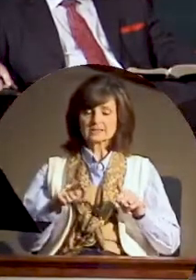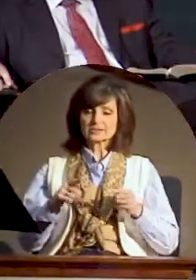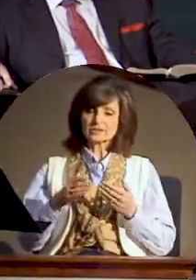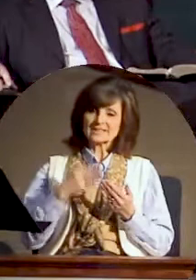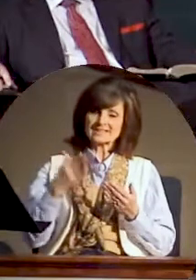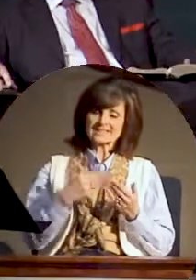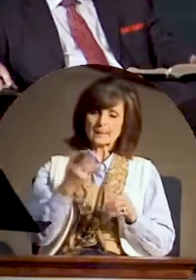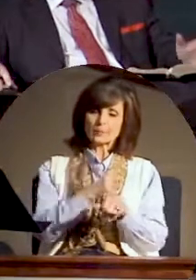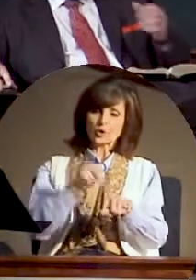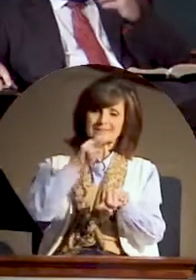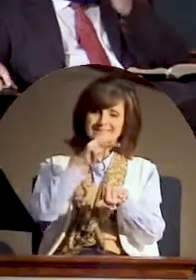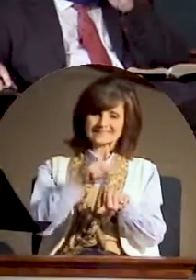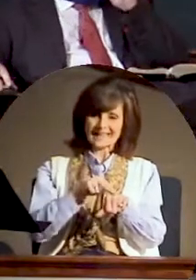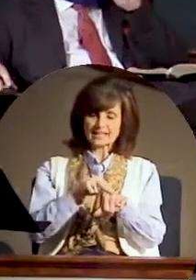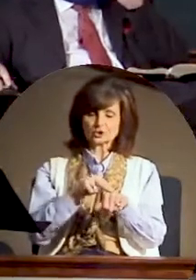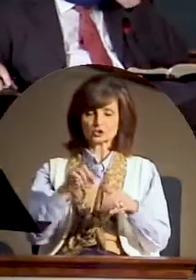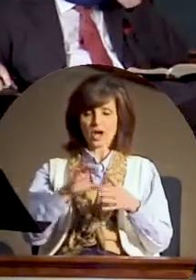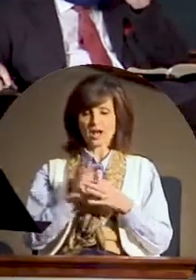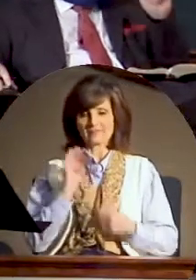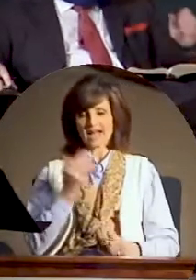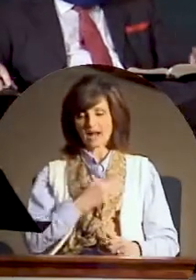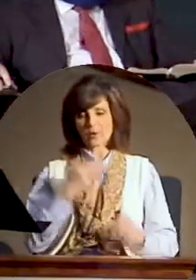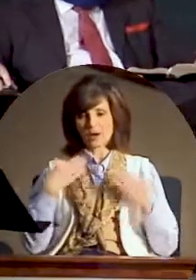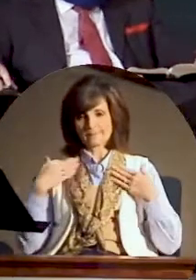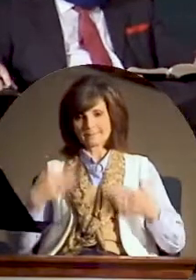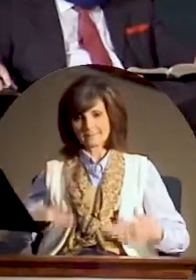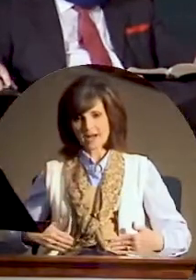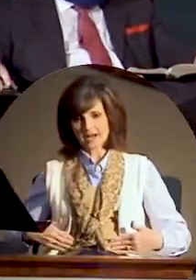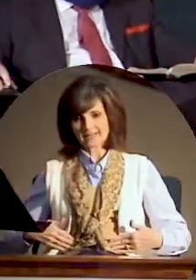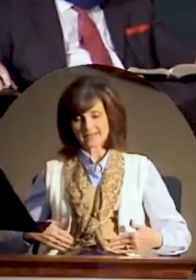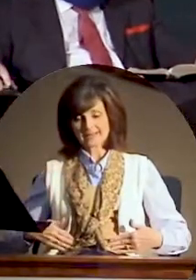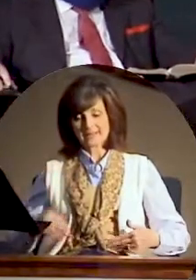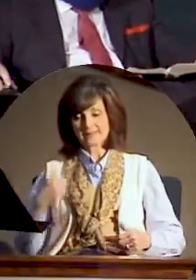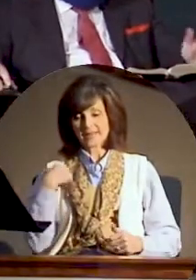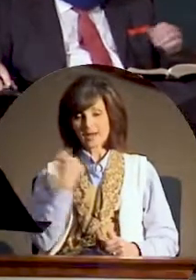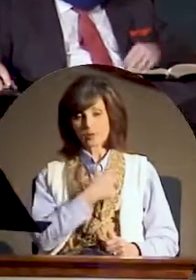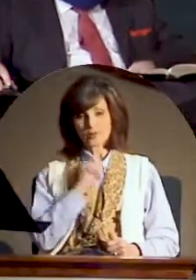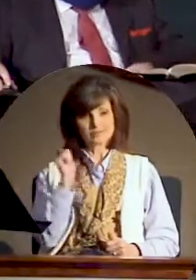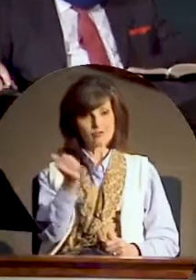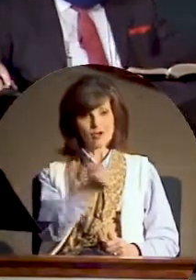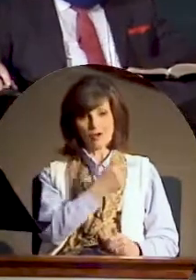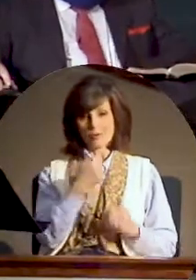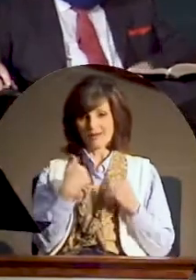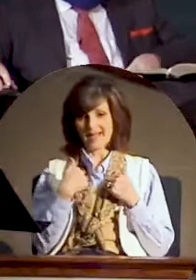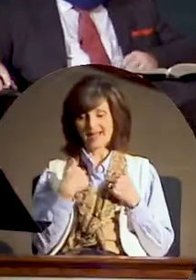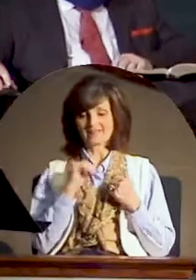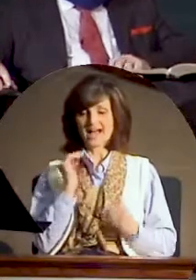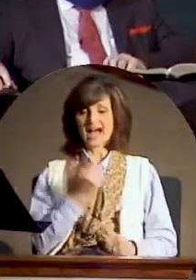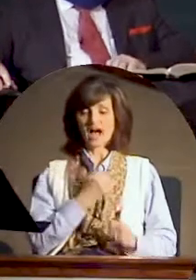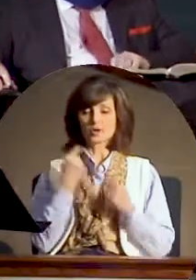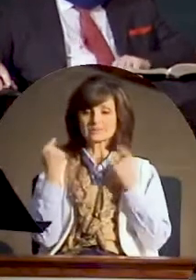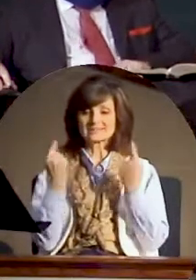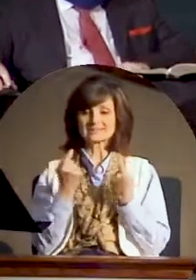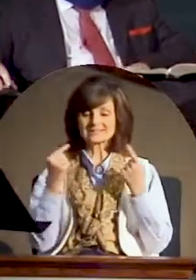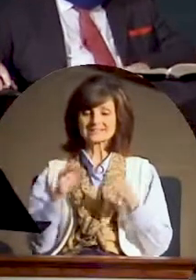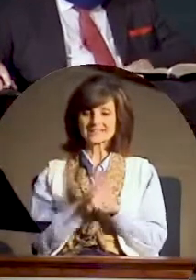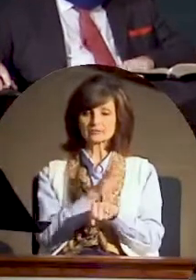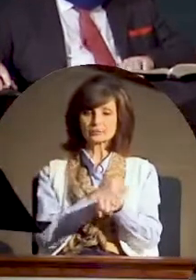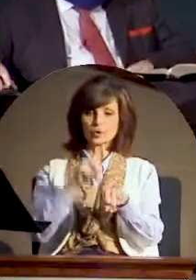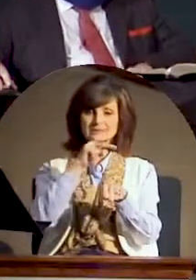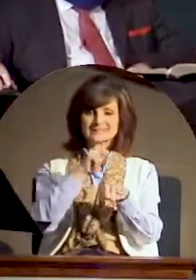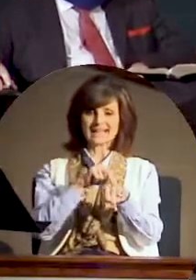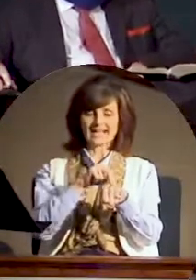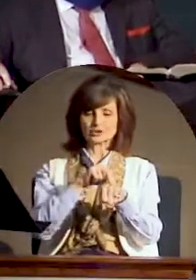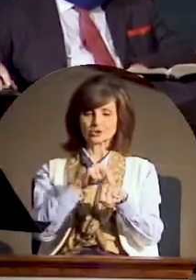sinful nature of the human body, which we all possess, our sinful nature.